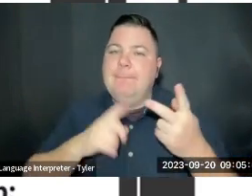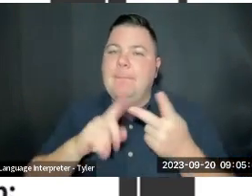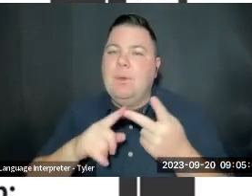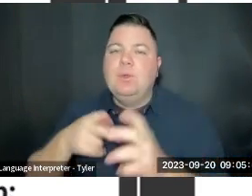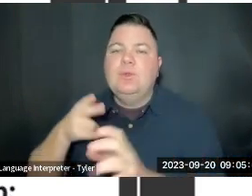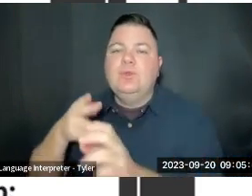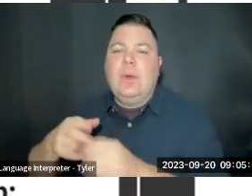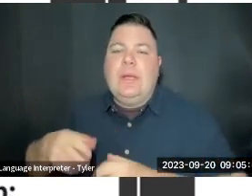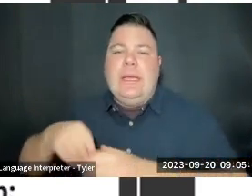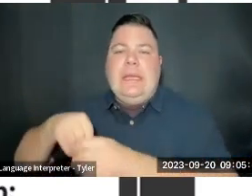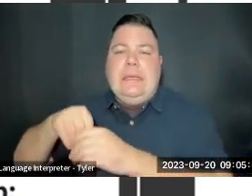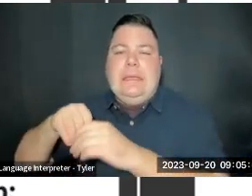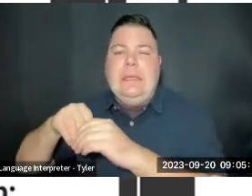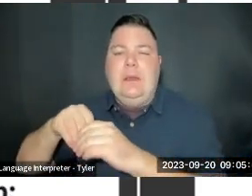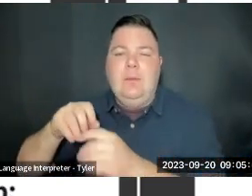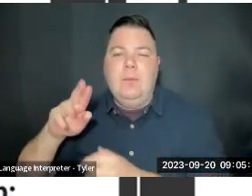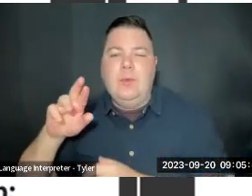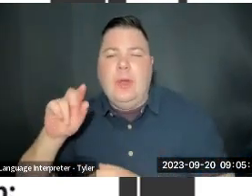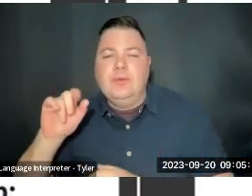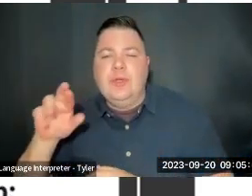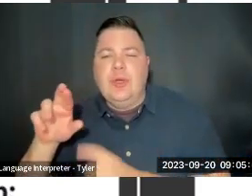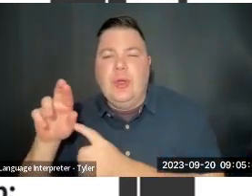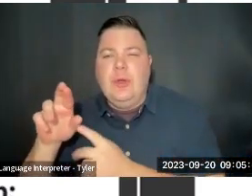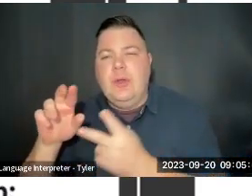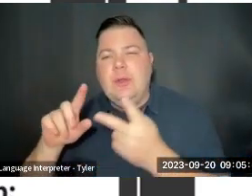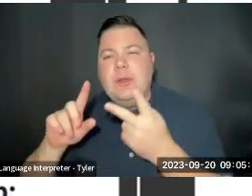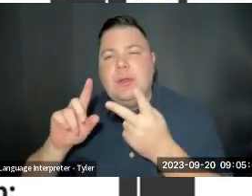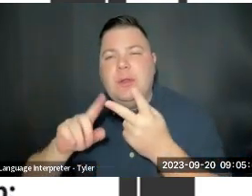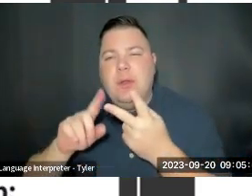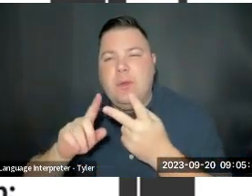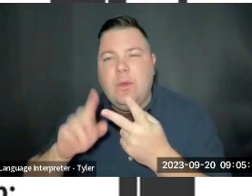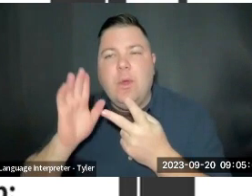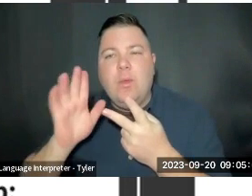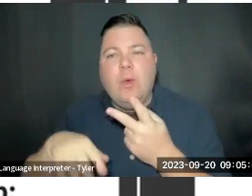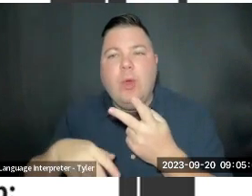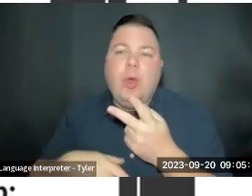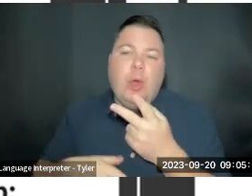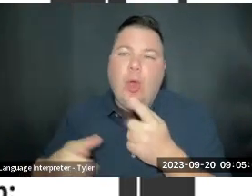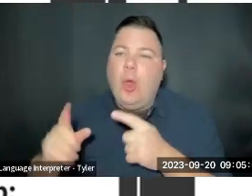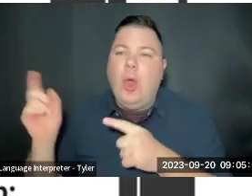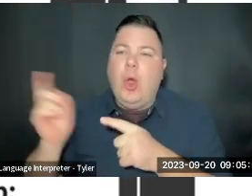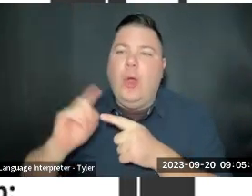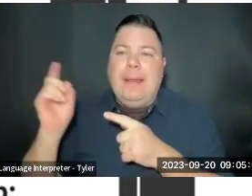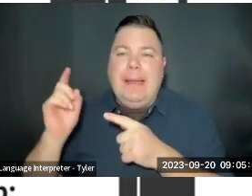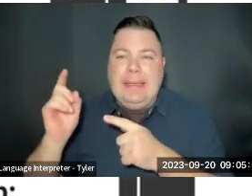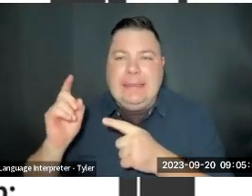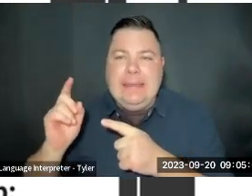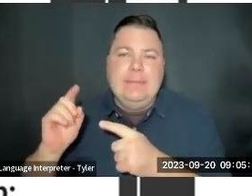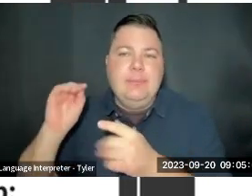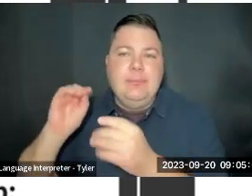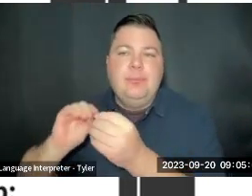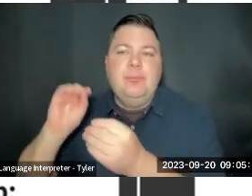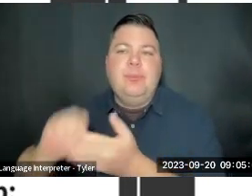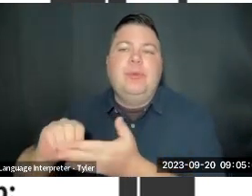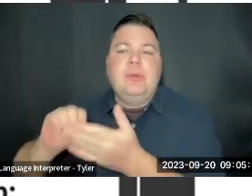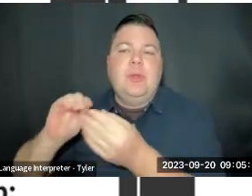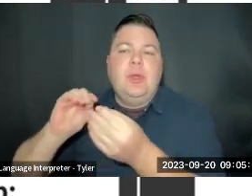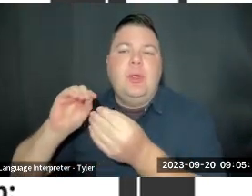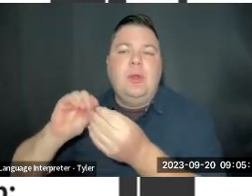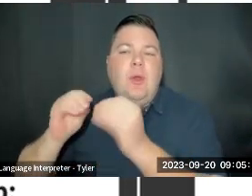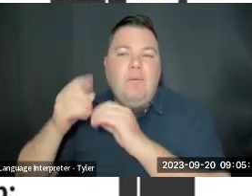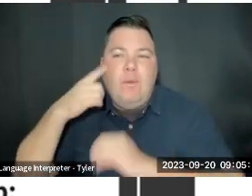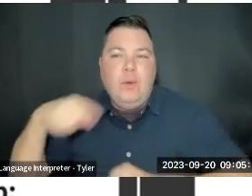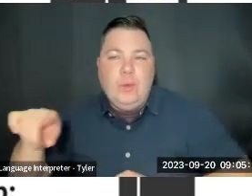in browser. If you select the browser option, it will autofill a code for you and then just select join